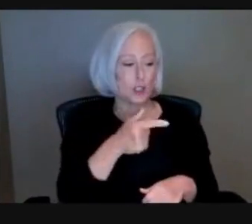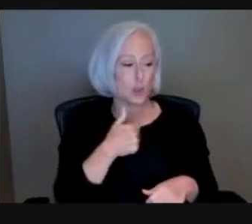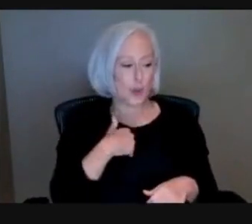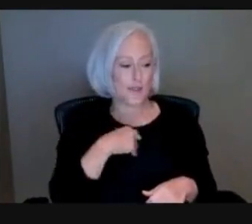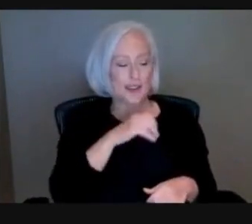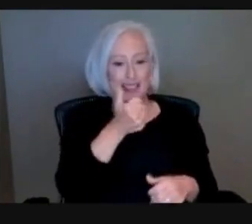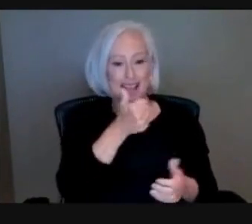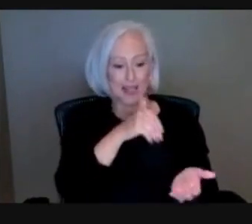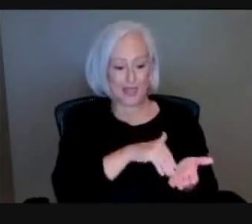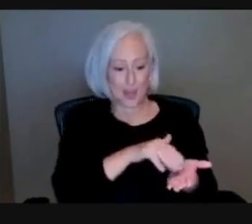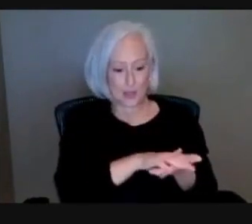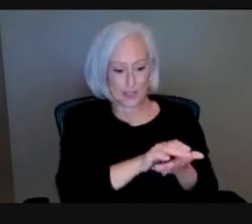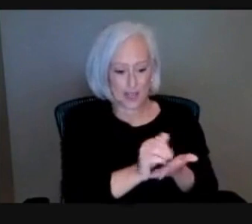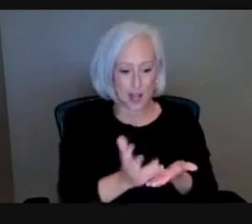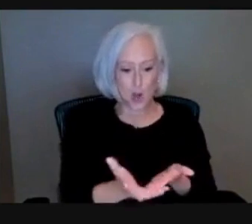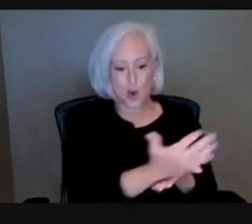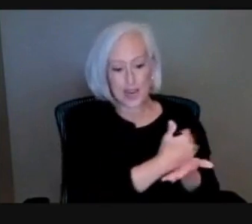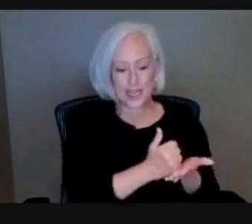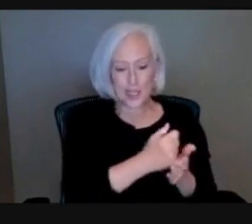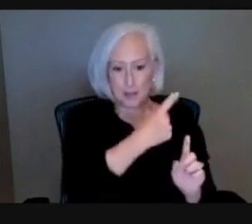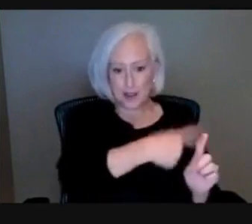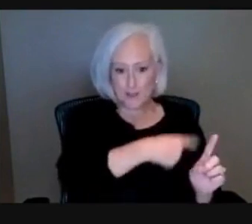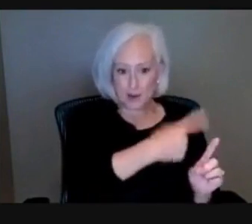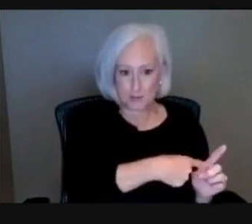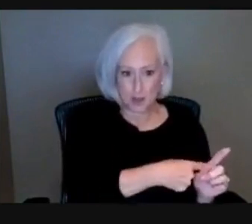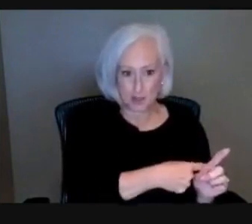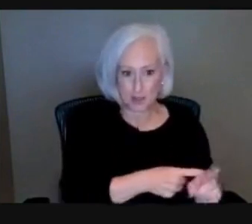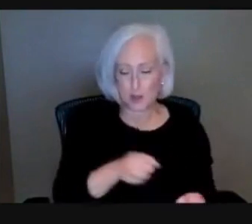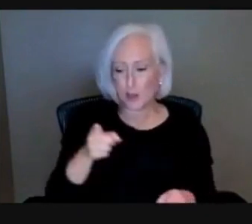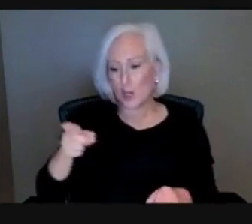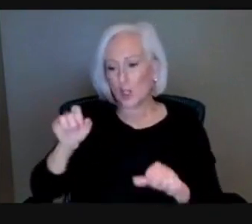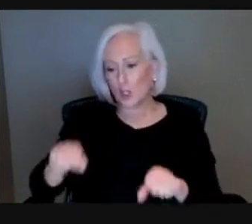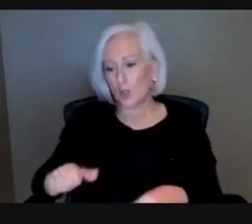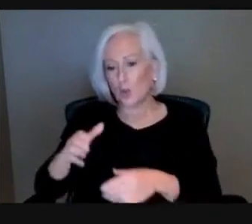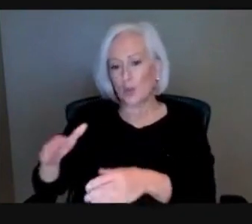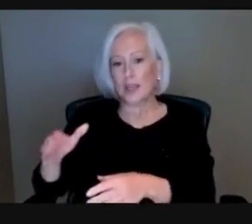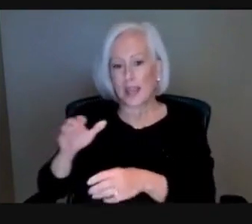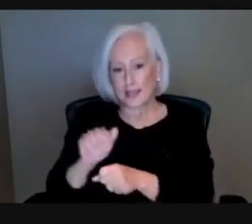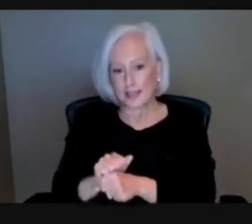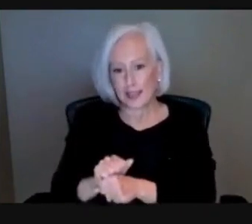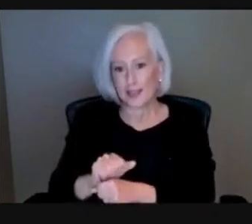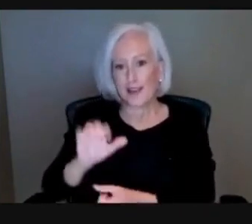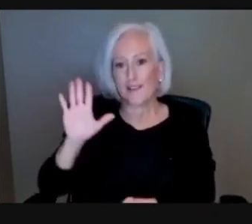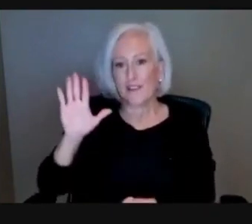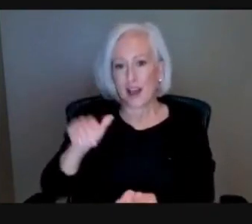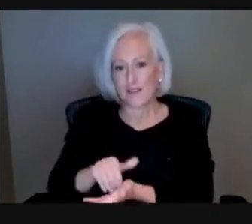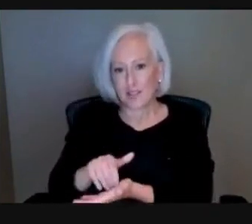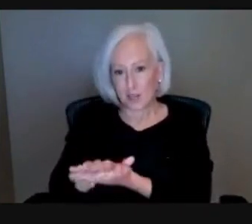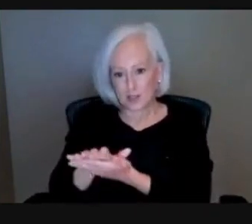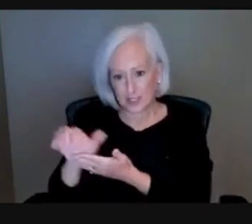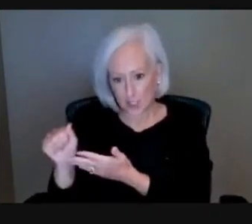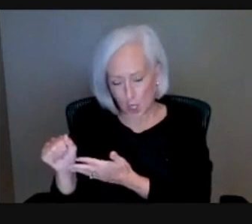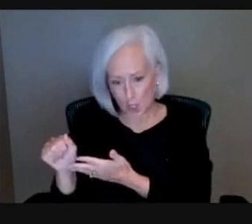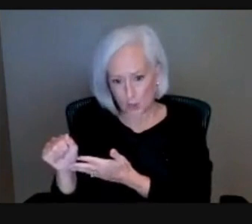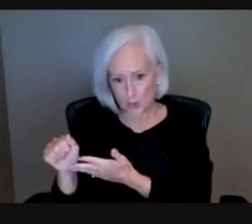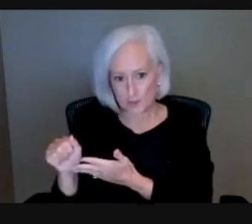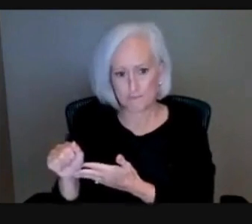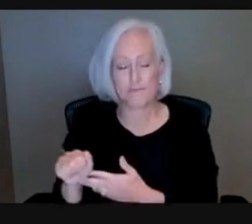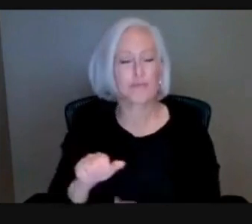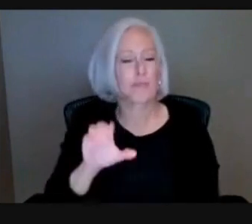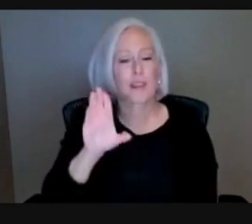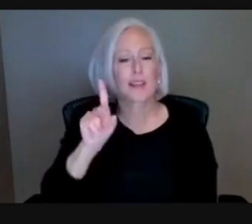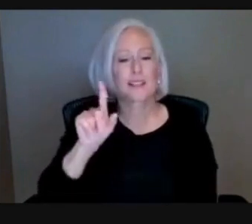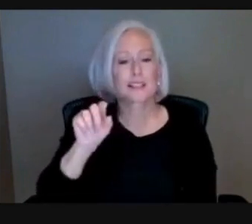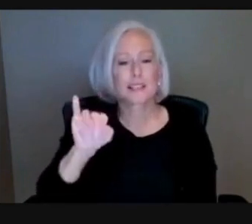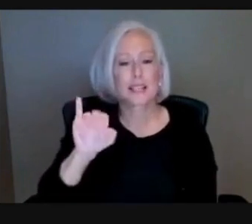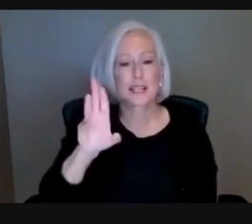made $10,000 a month, then that means that you would qualify for a total debt of $5,000. Now, keep in mind that Citibank does not go all the way